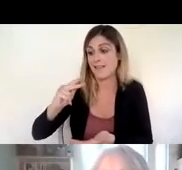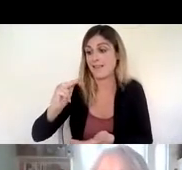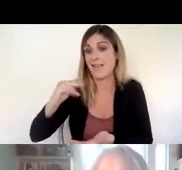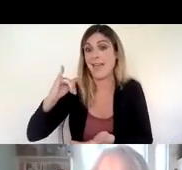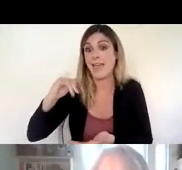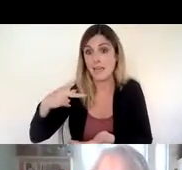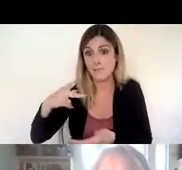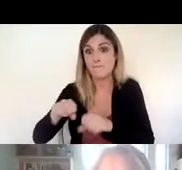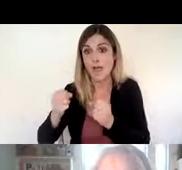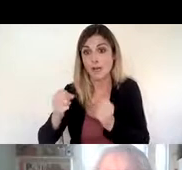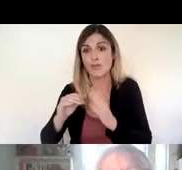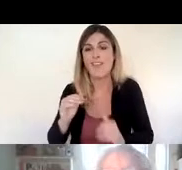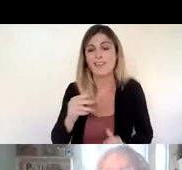effect.